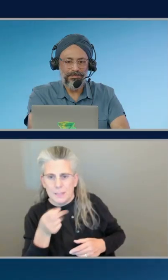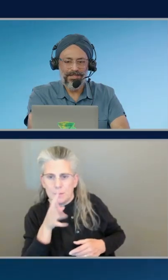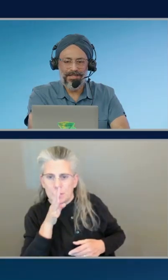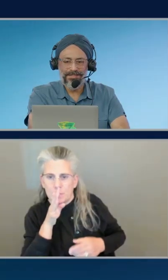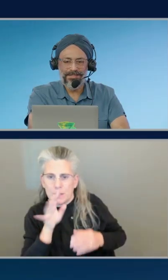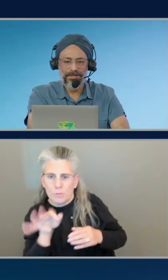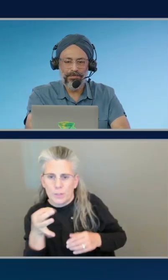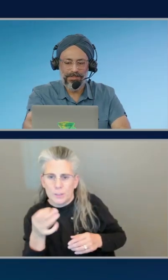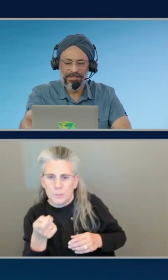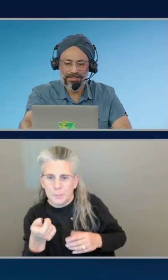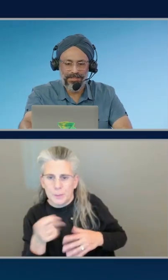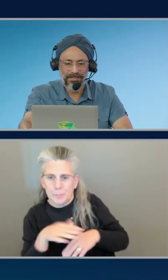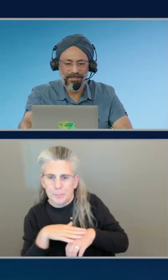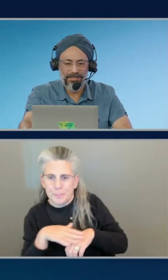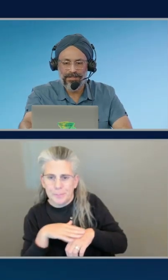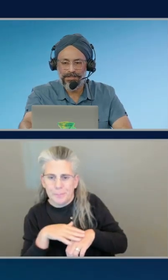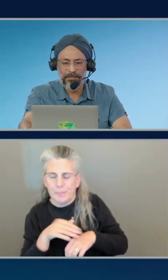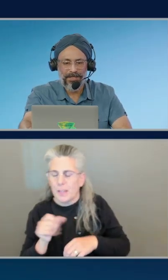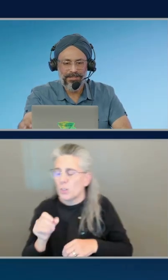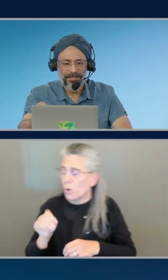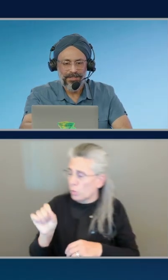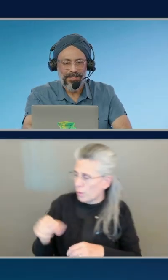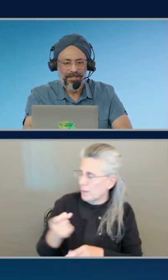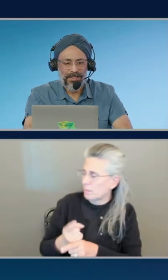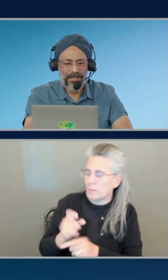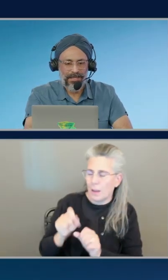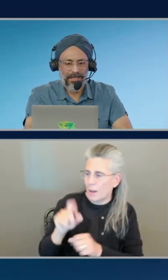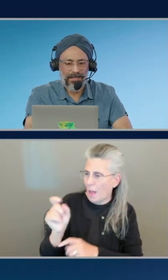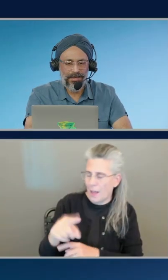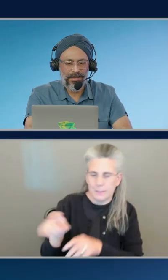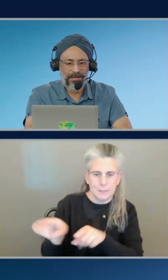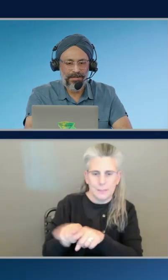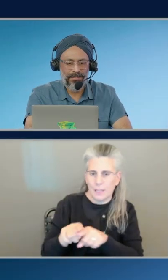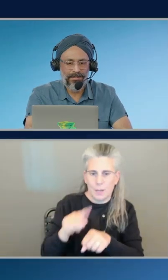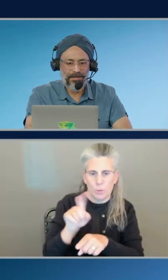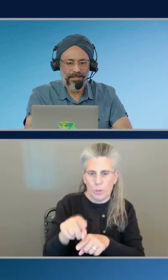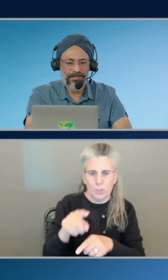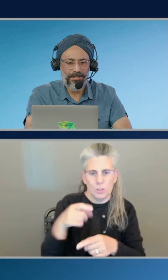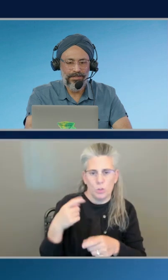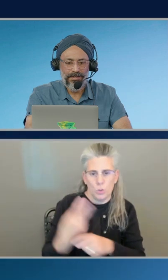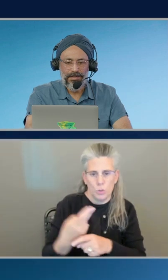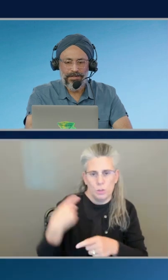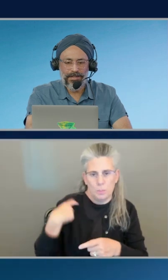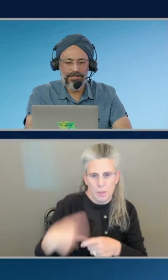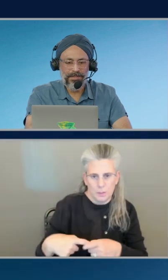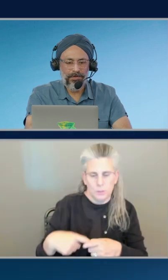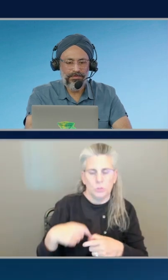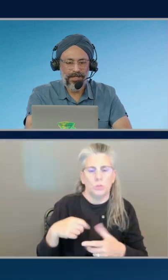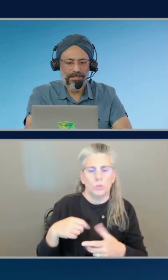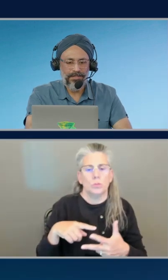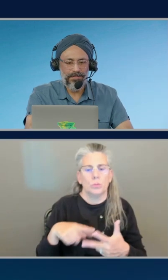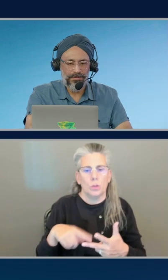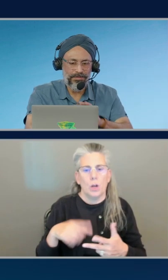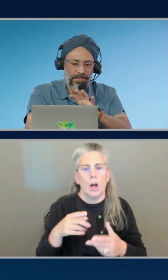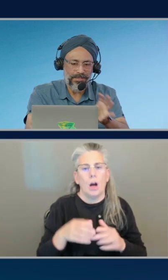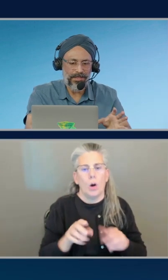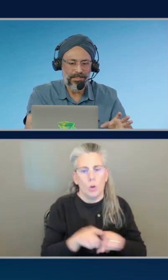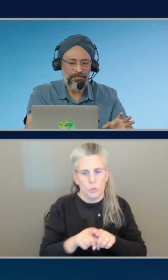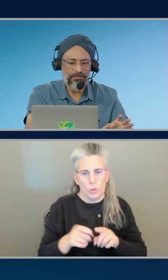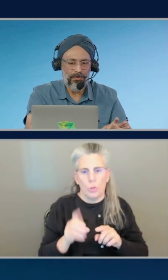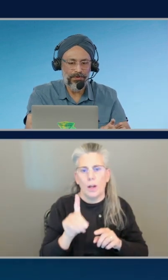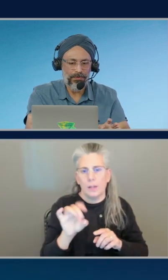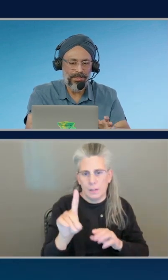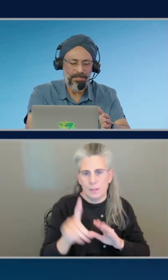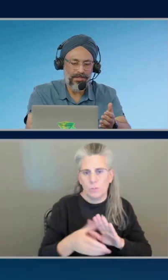you let me ask the same question in Spanish. And I did run some of that